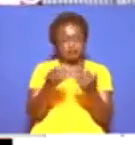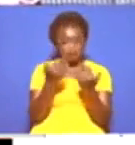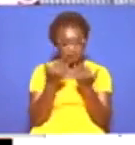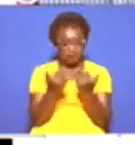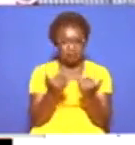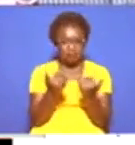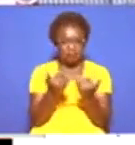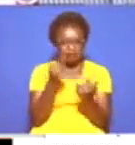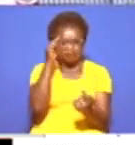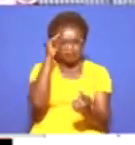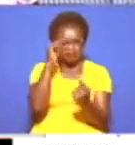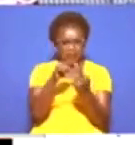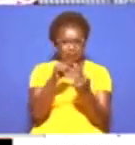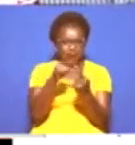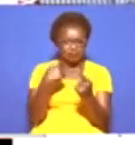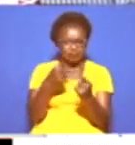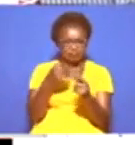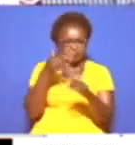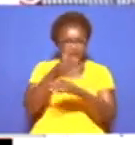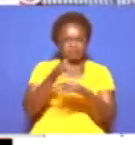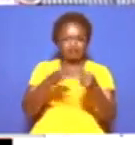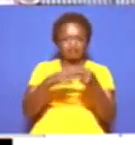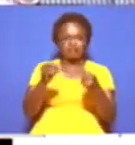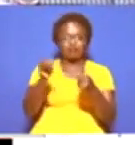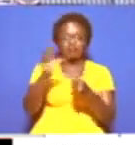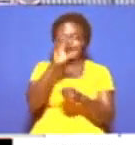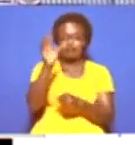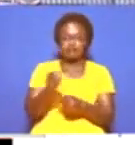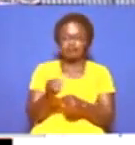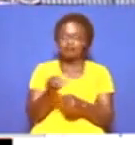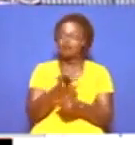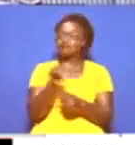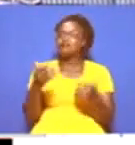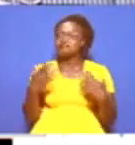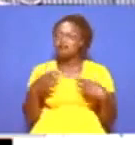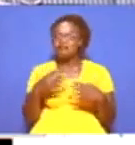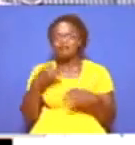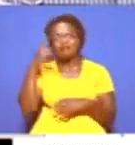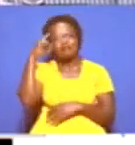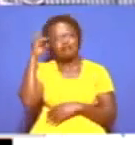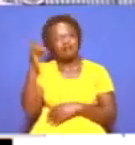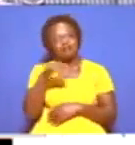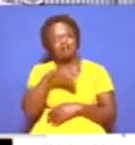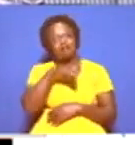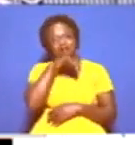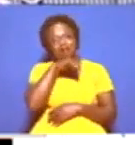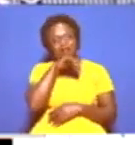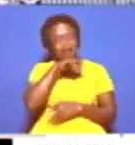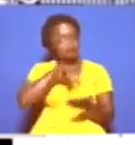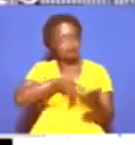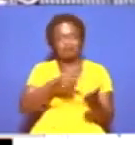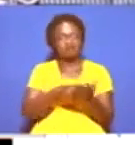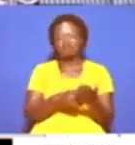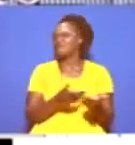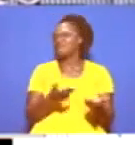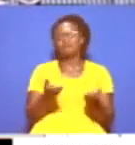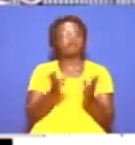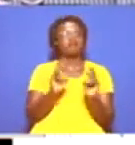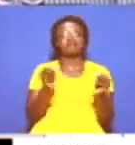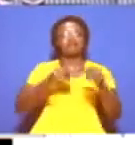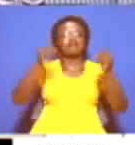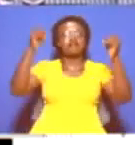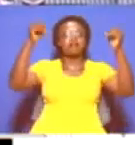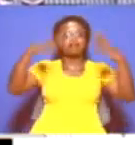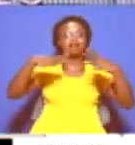our target is over 80%. And those people who are dreaming that Baba is a project, we want to tell them very clearly